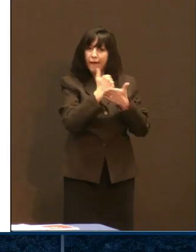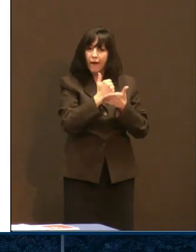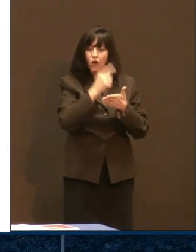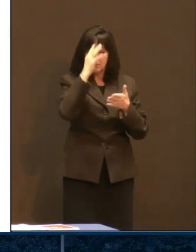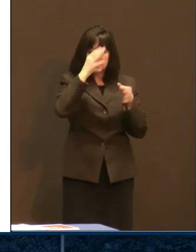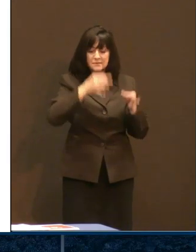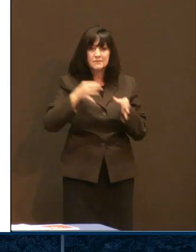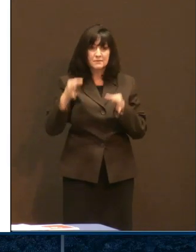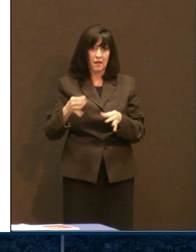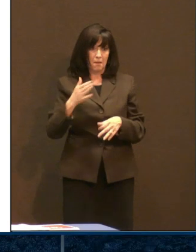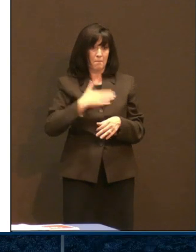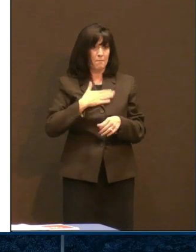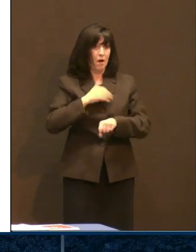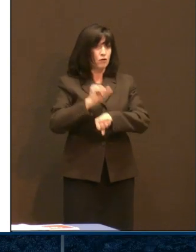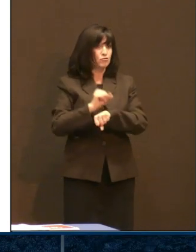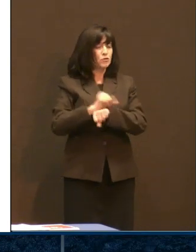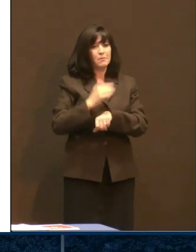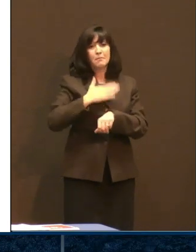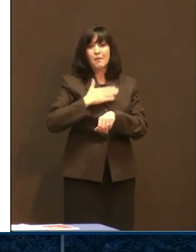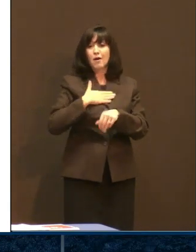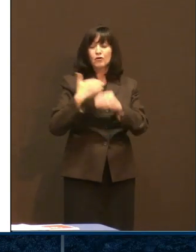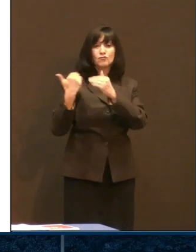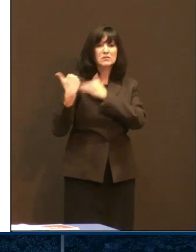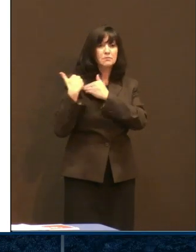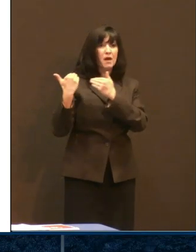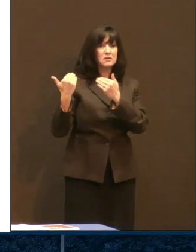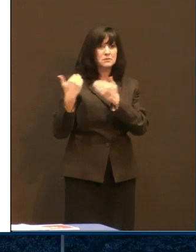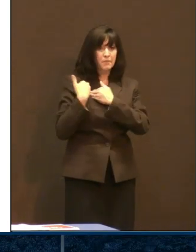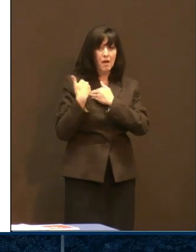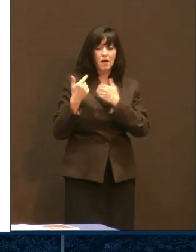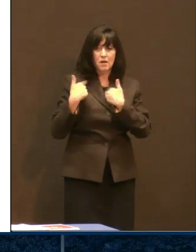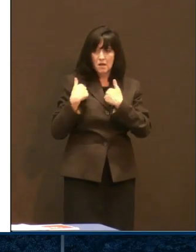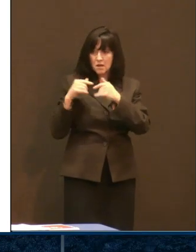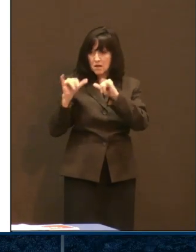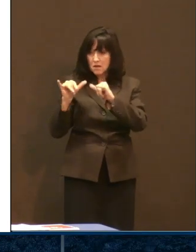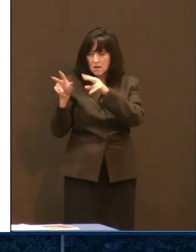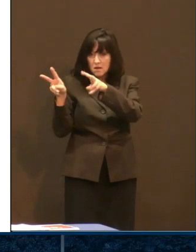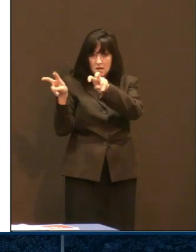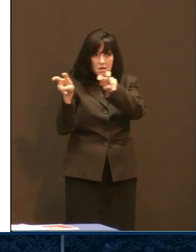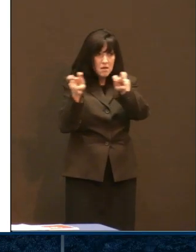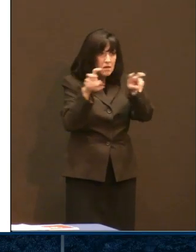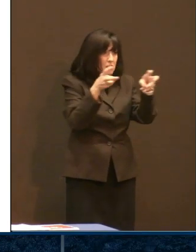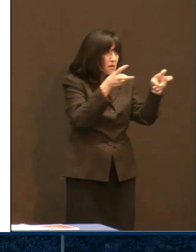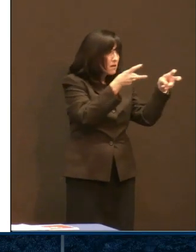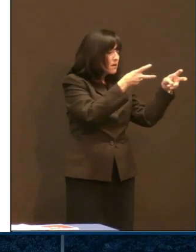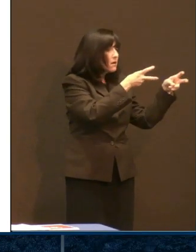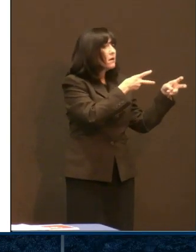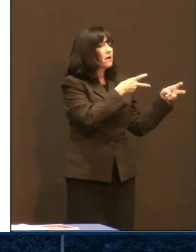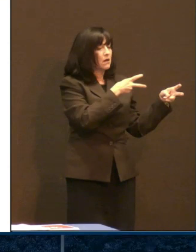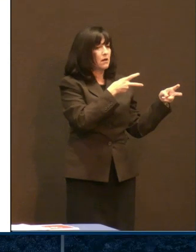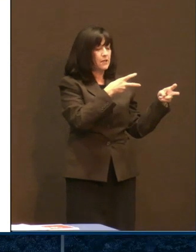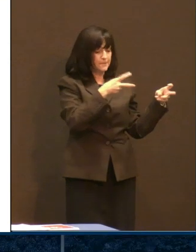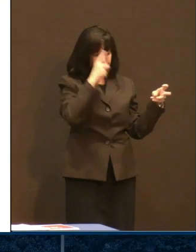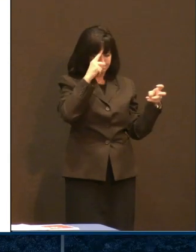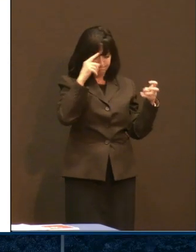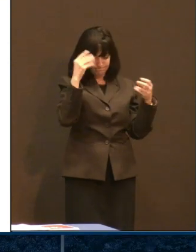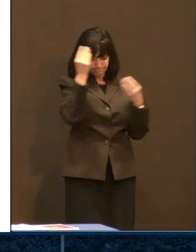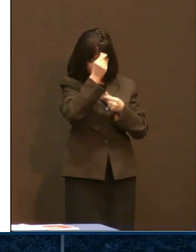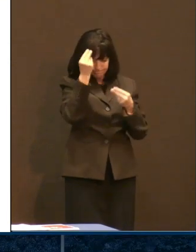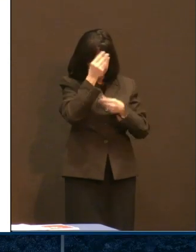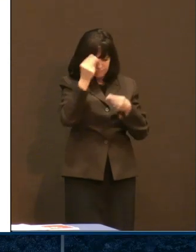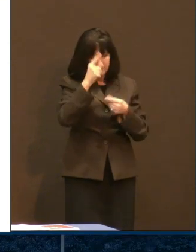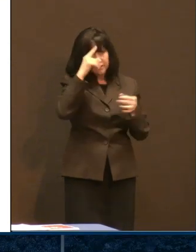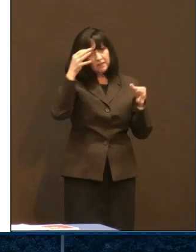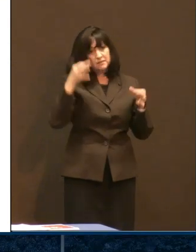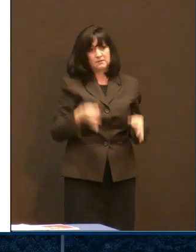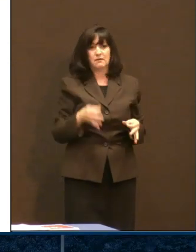through all of that and figure out what's the best thing for the people of our state, every single one. And that's the way we try